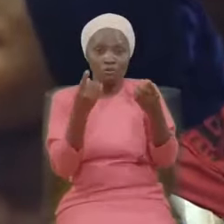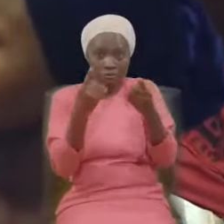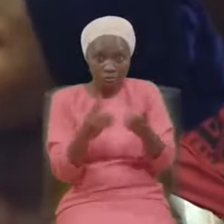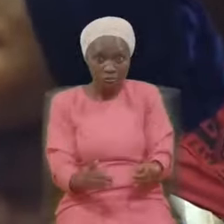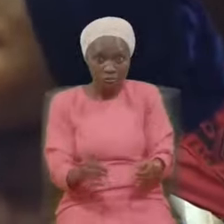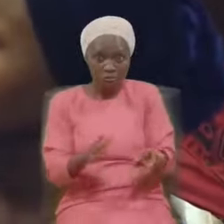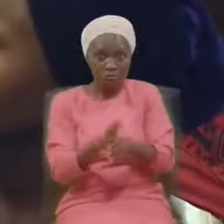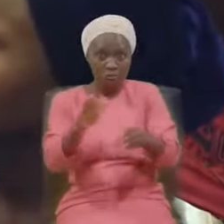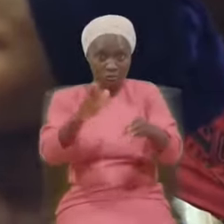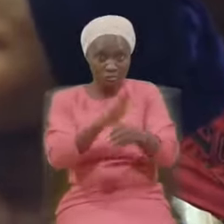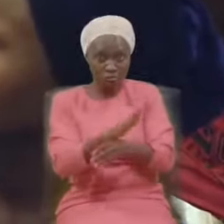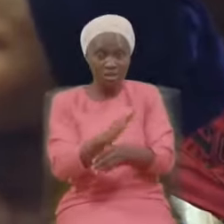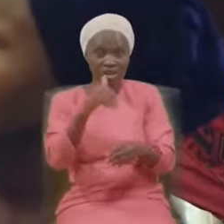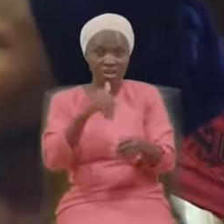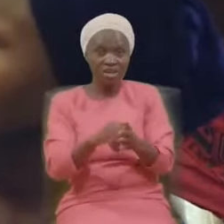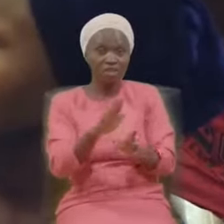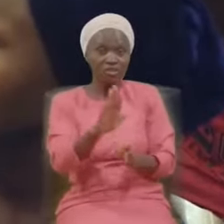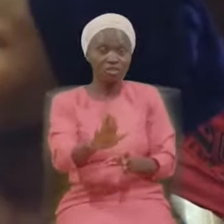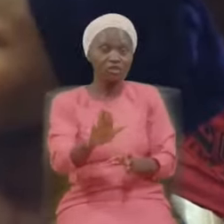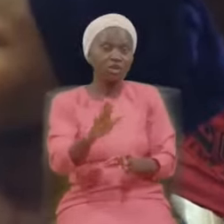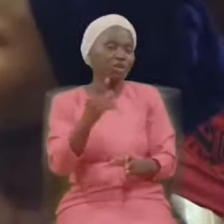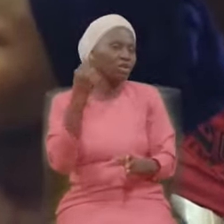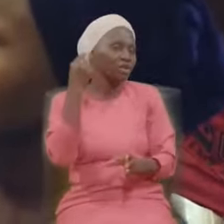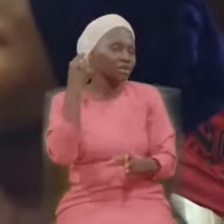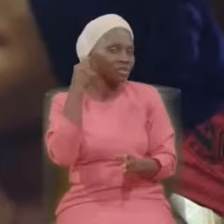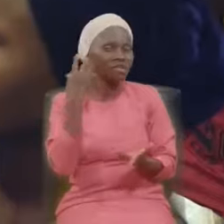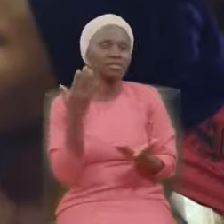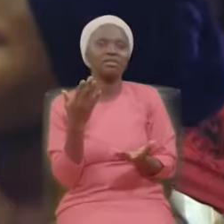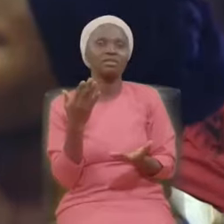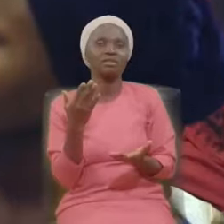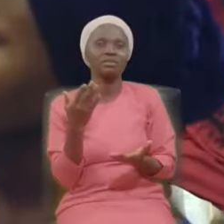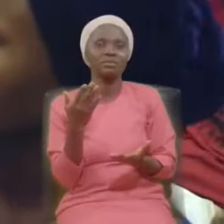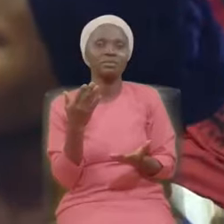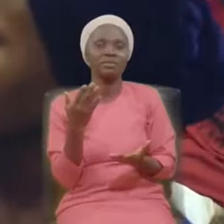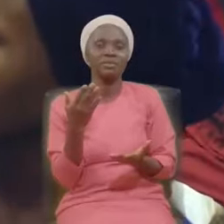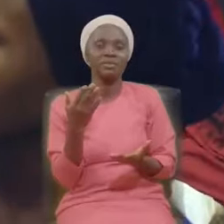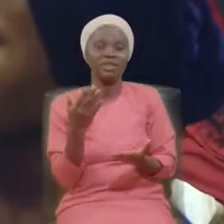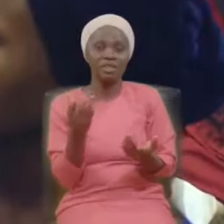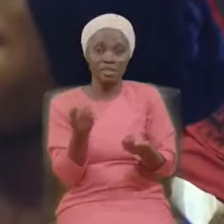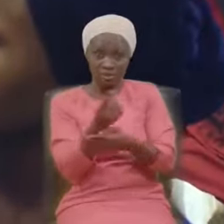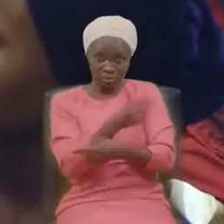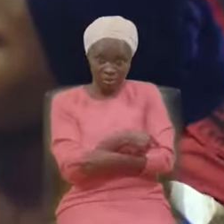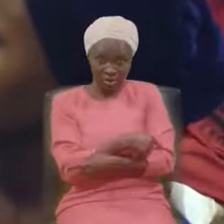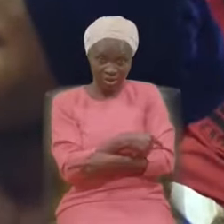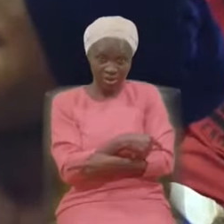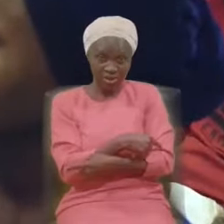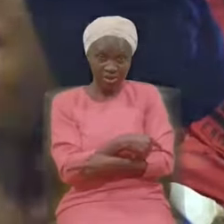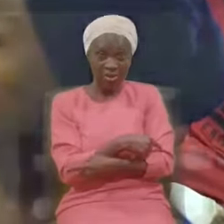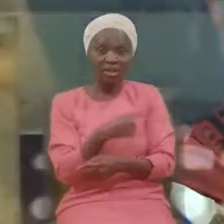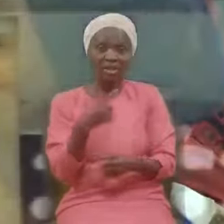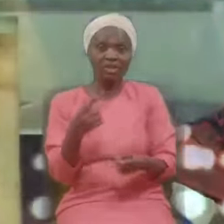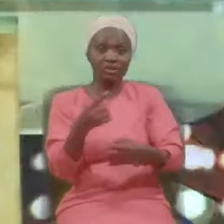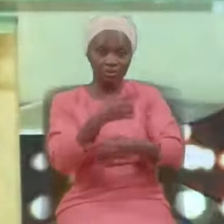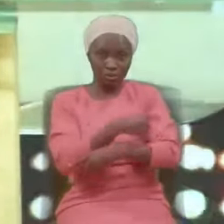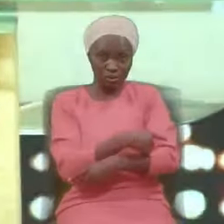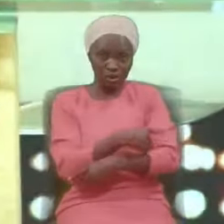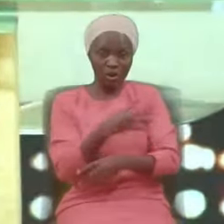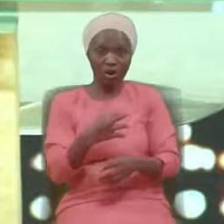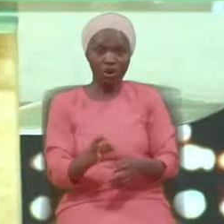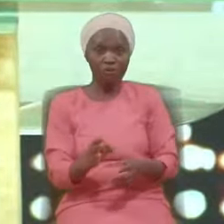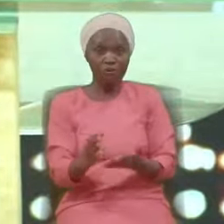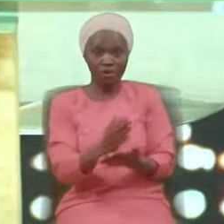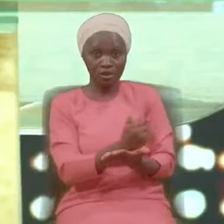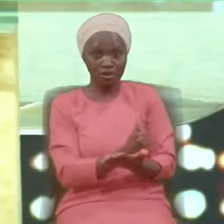This day, the day of recovery, this day, the day of answered prayer, this